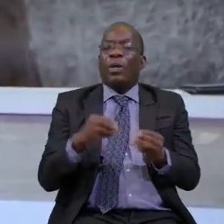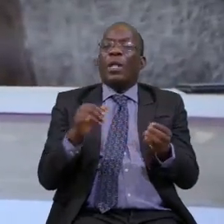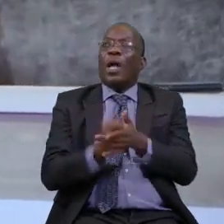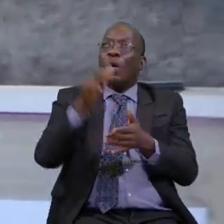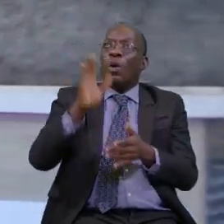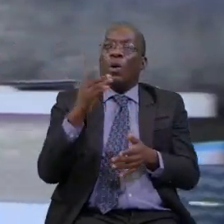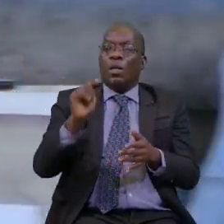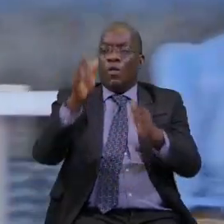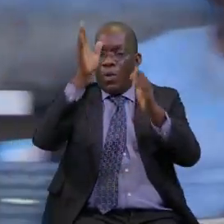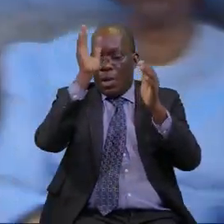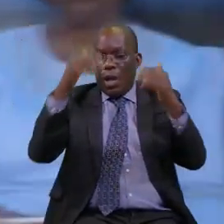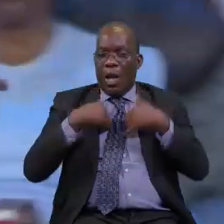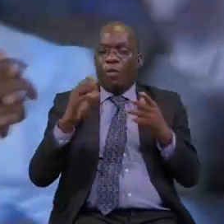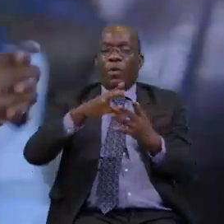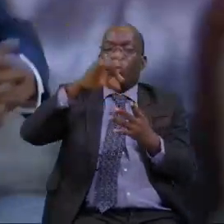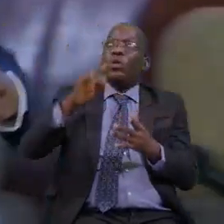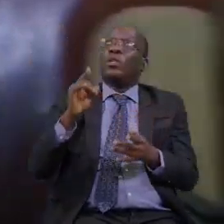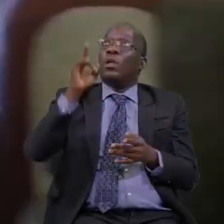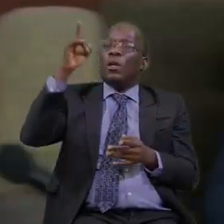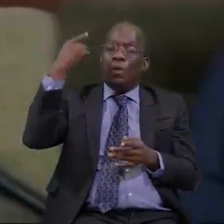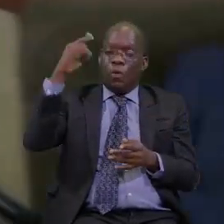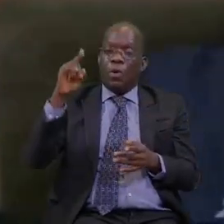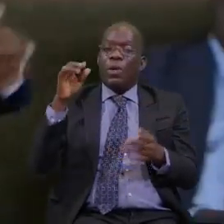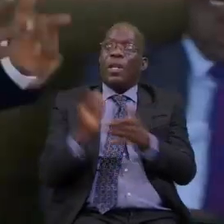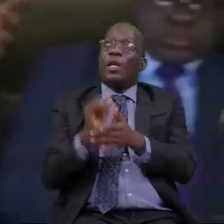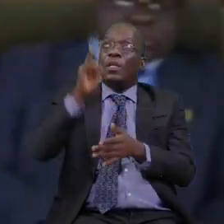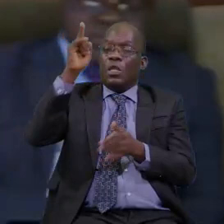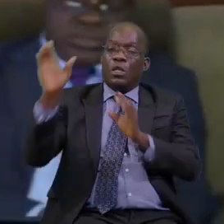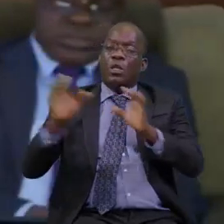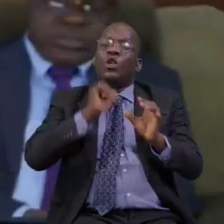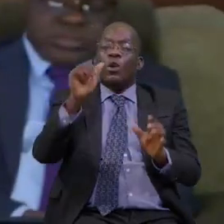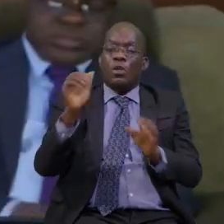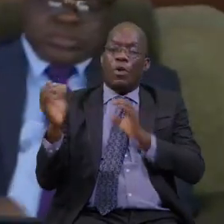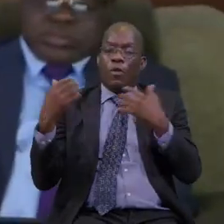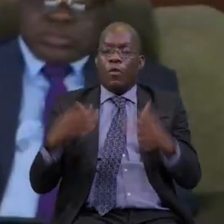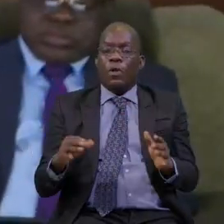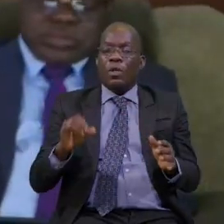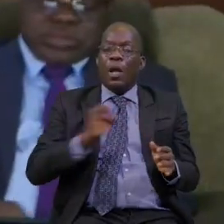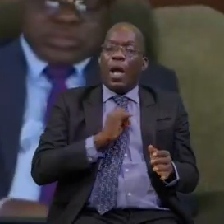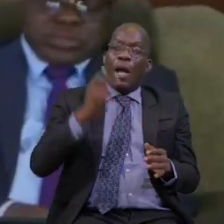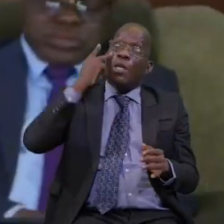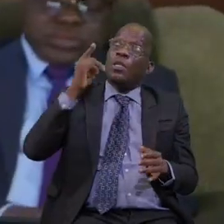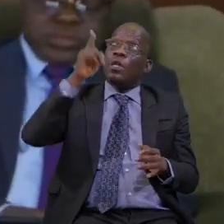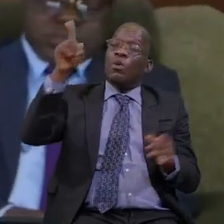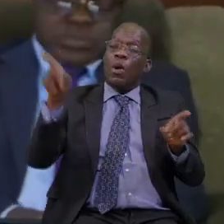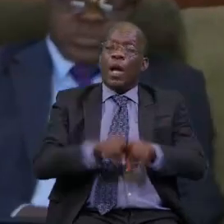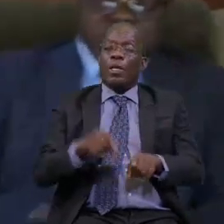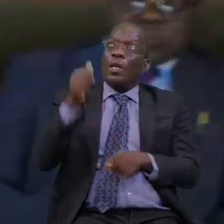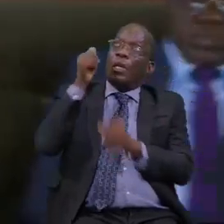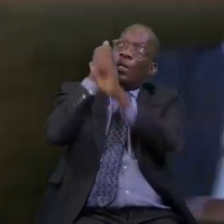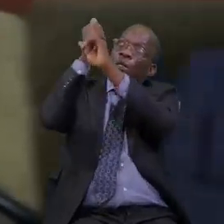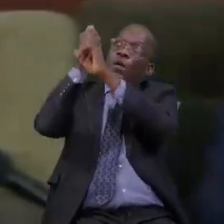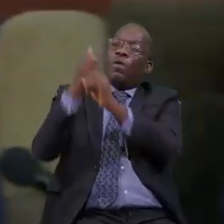for, that he did not finish. I think of him as a self-sacrificing leader. You